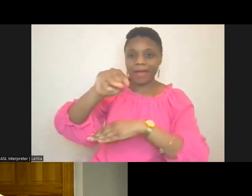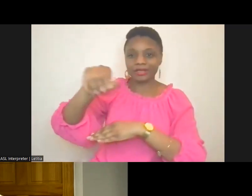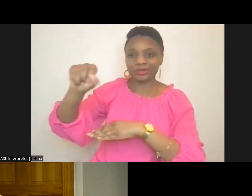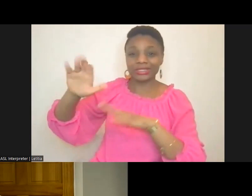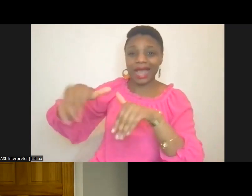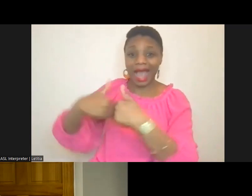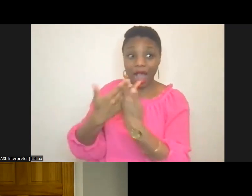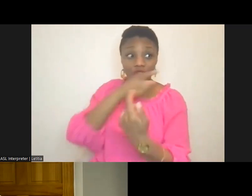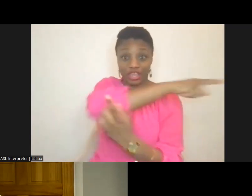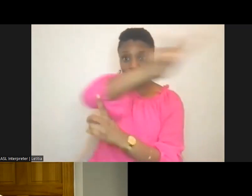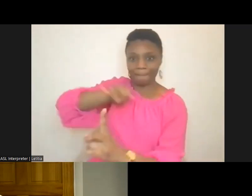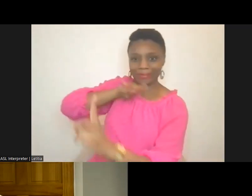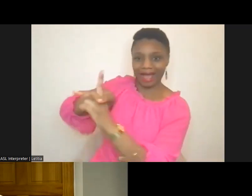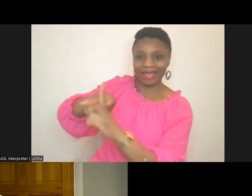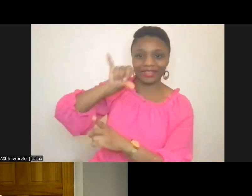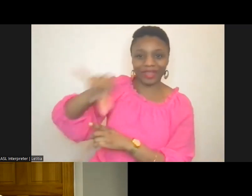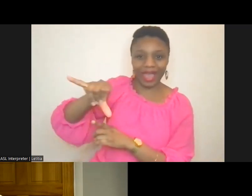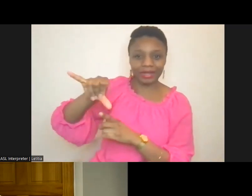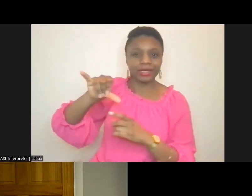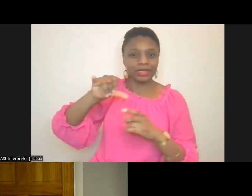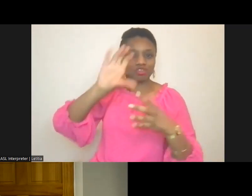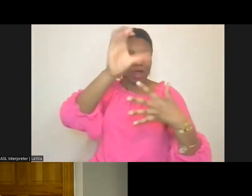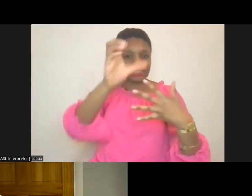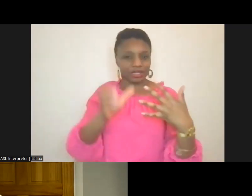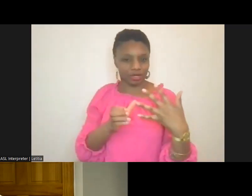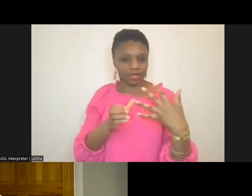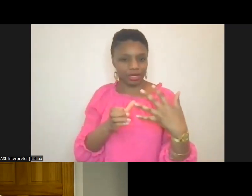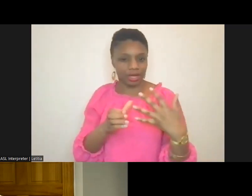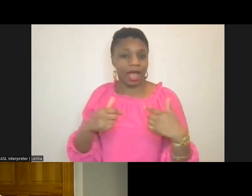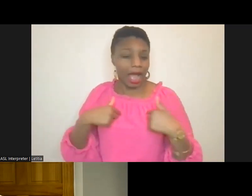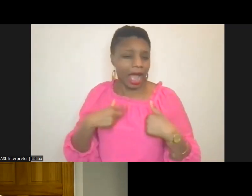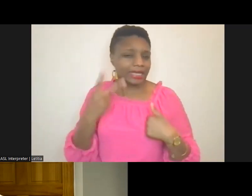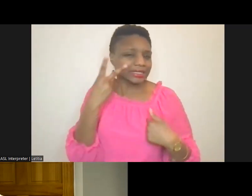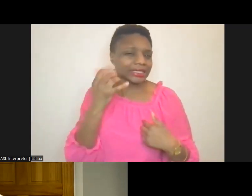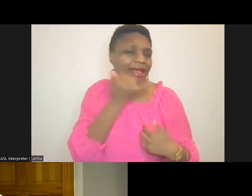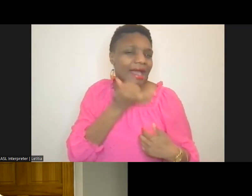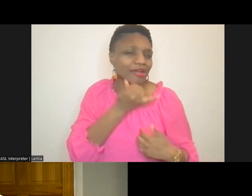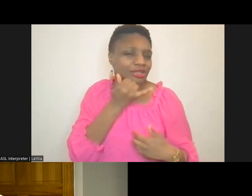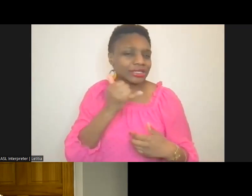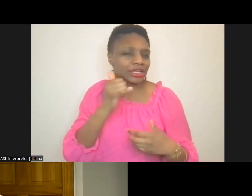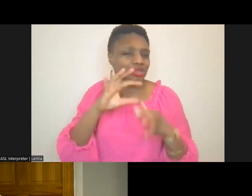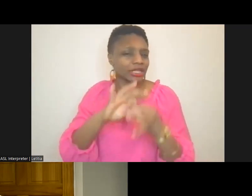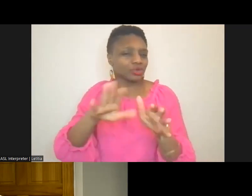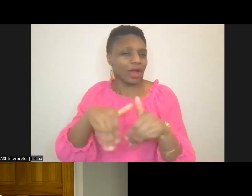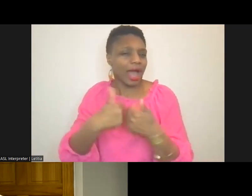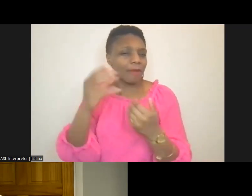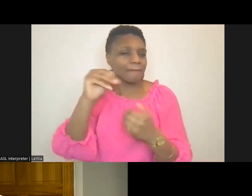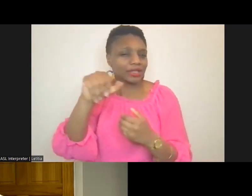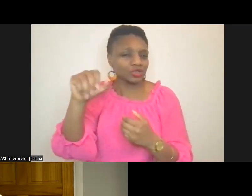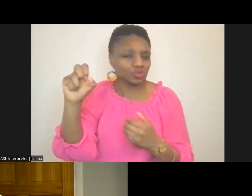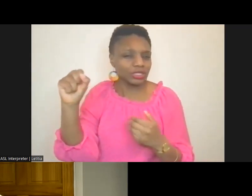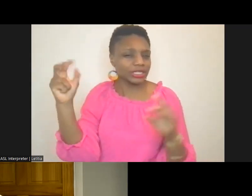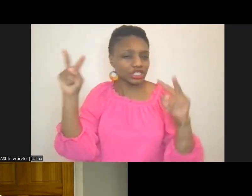actually like mapping the criteria, because I see errors in how the state is actually looking at the